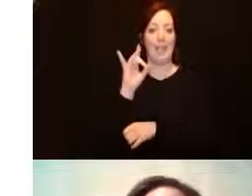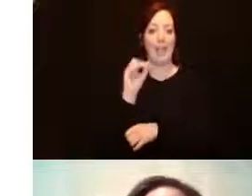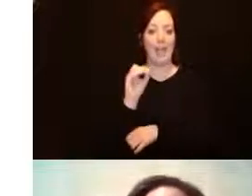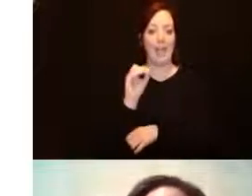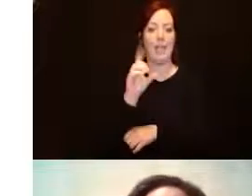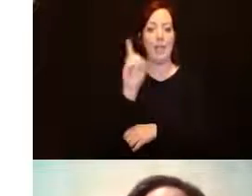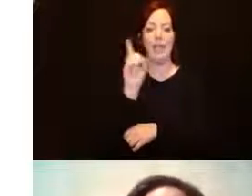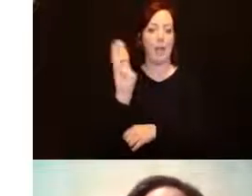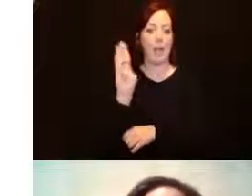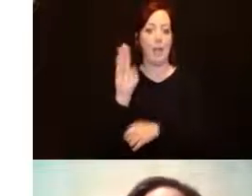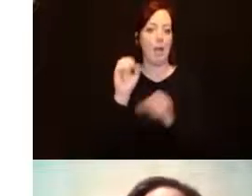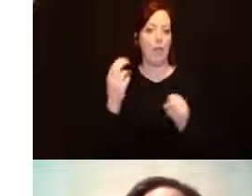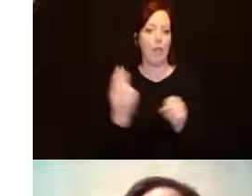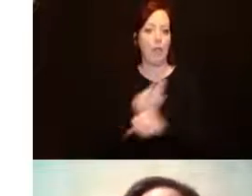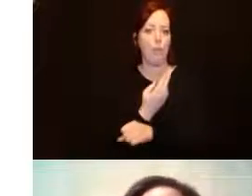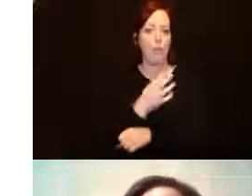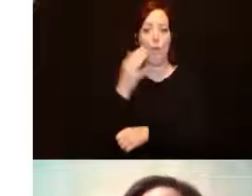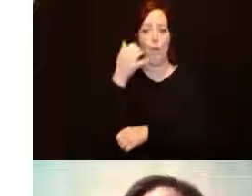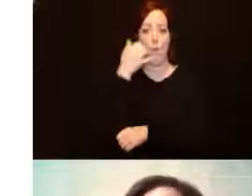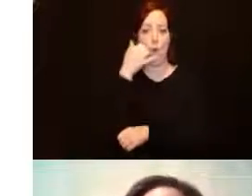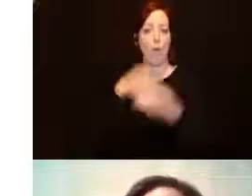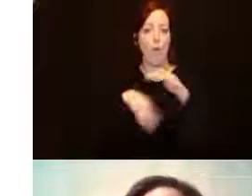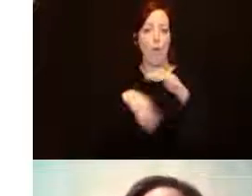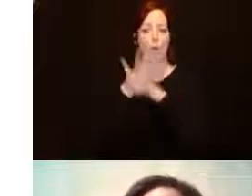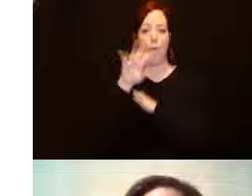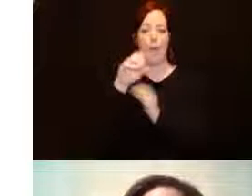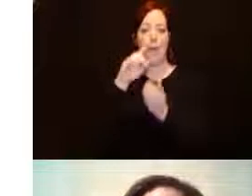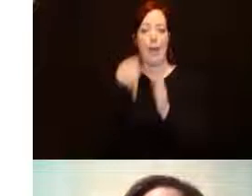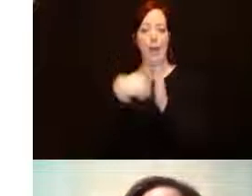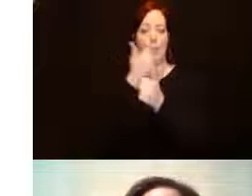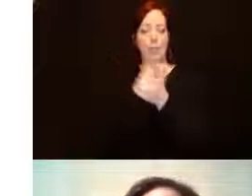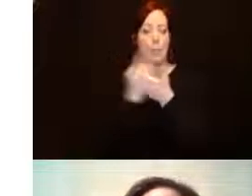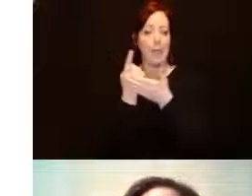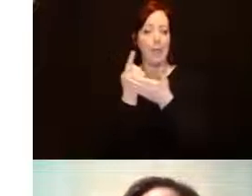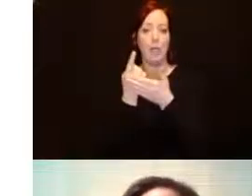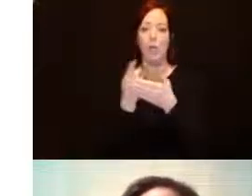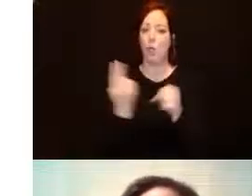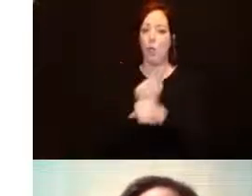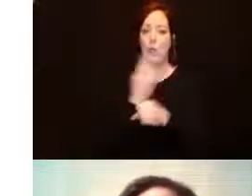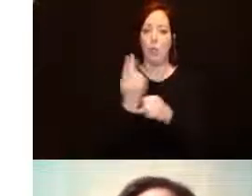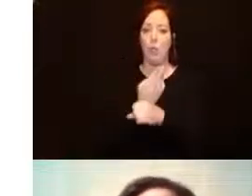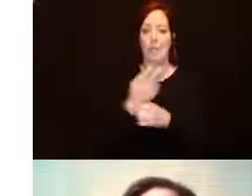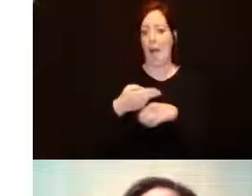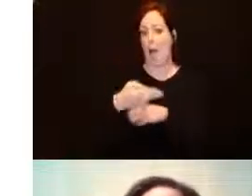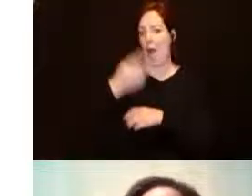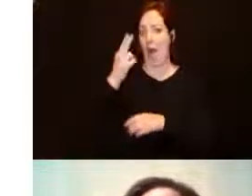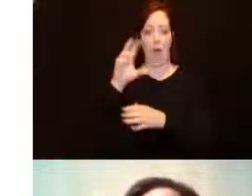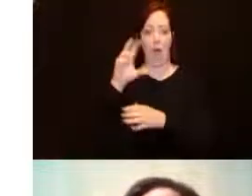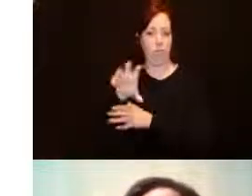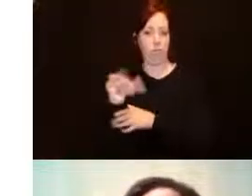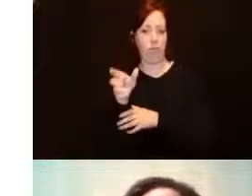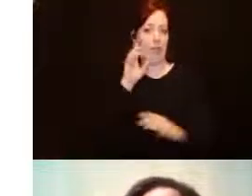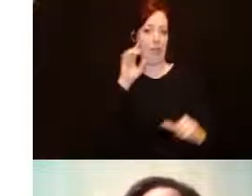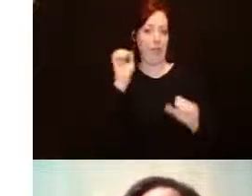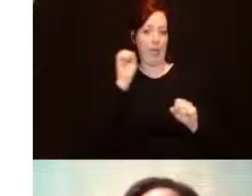point for 40 hours. But as soon as you keep using more volume, you will be lowering the time you have. And this will be